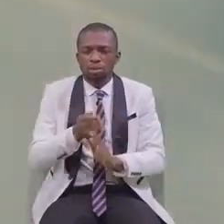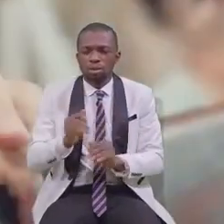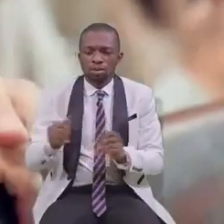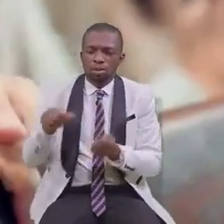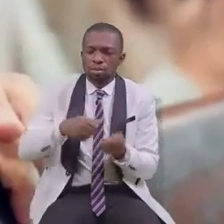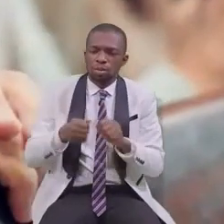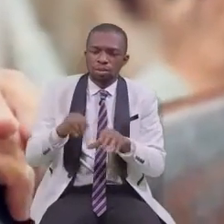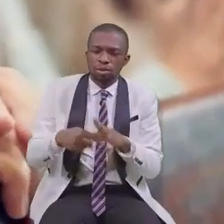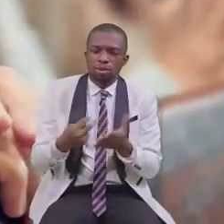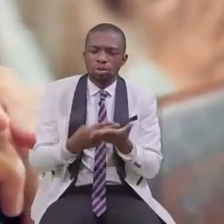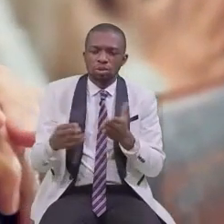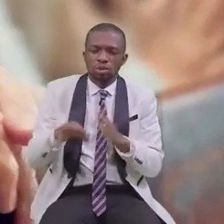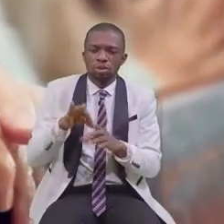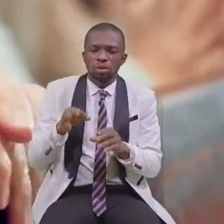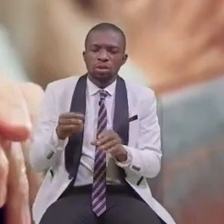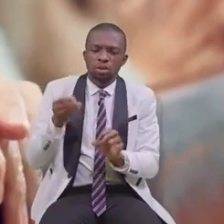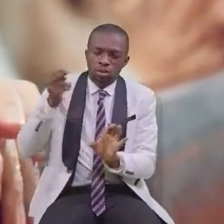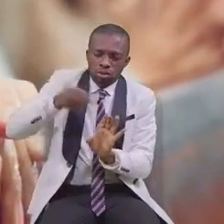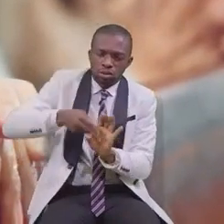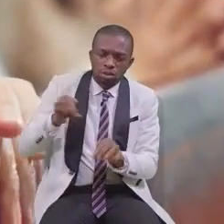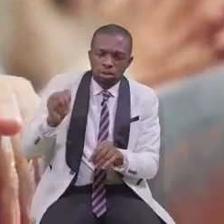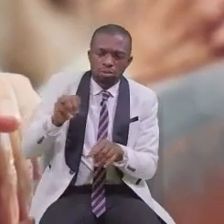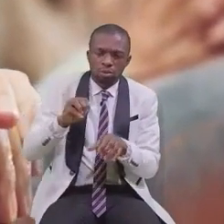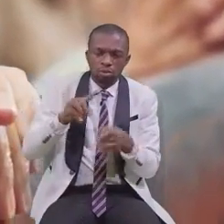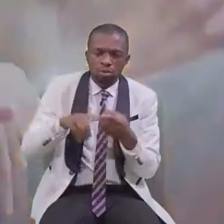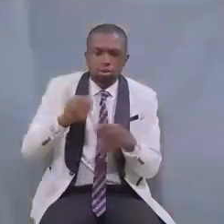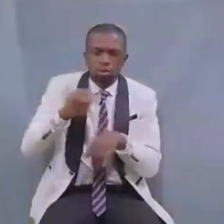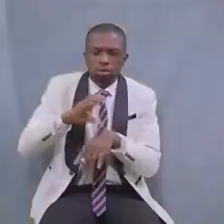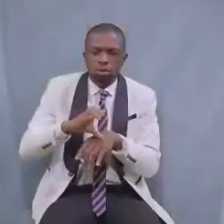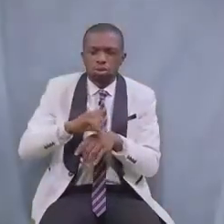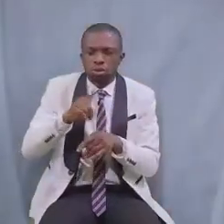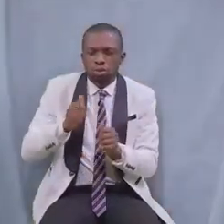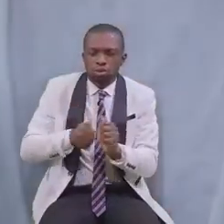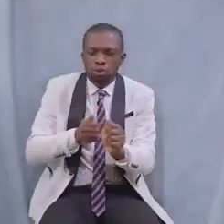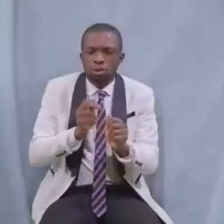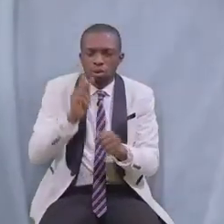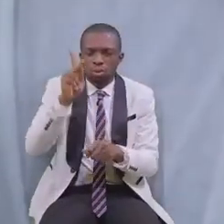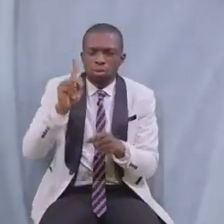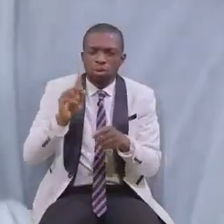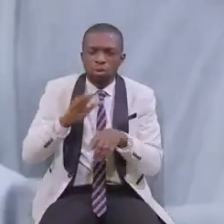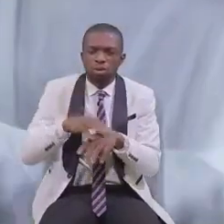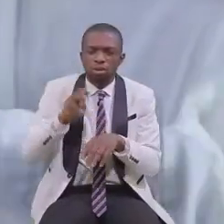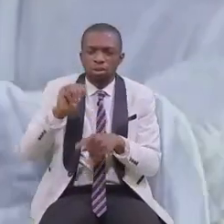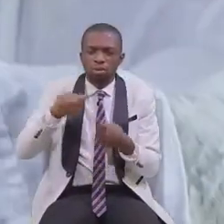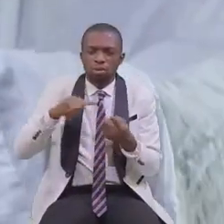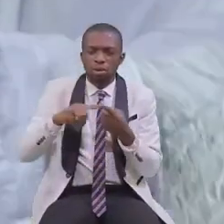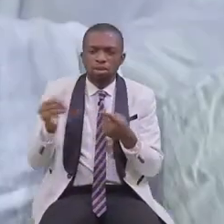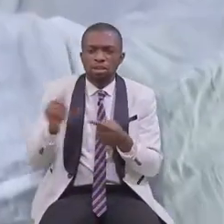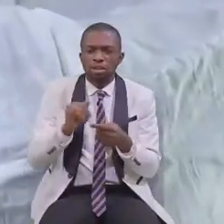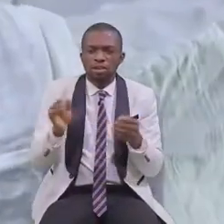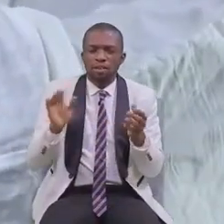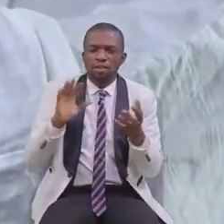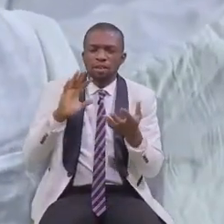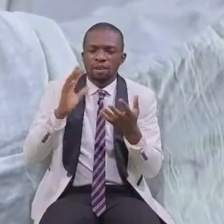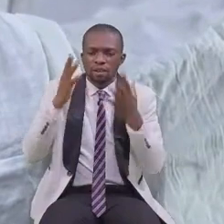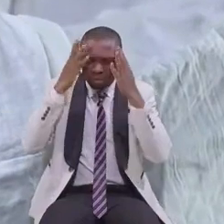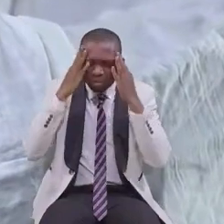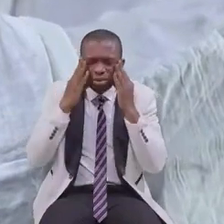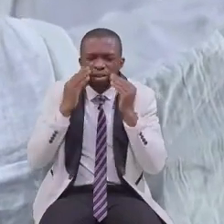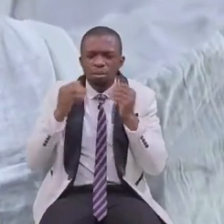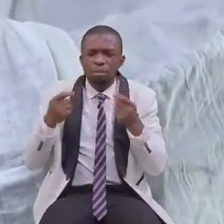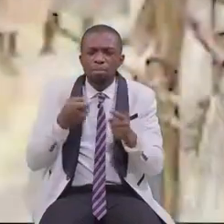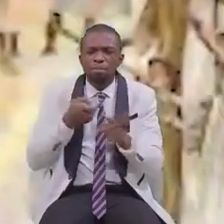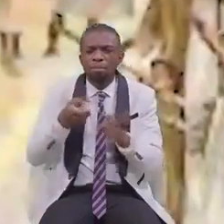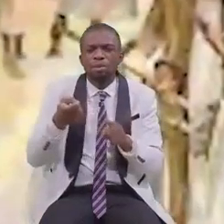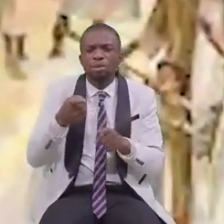them, integrate them with the church. Follow up on them when they face persecution. We're there to help them